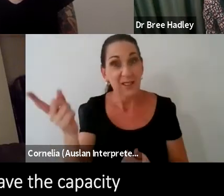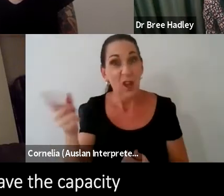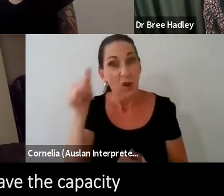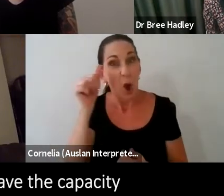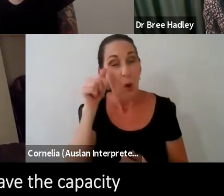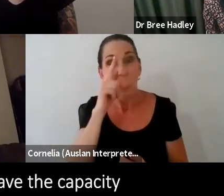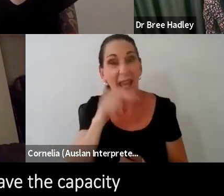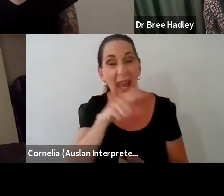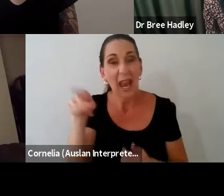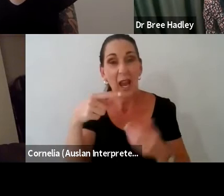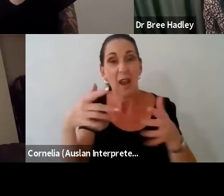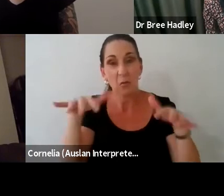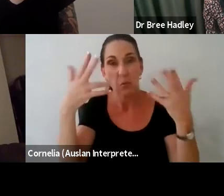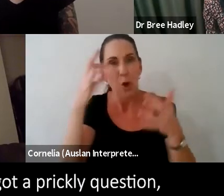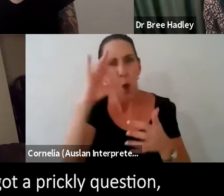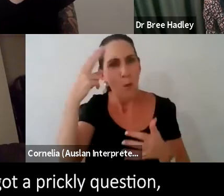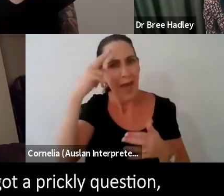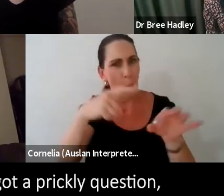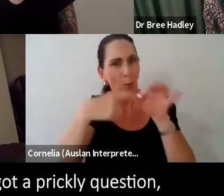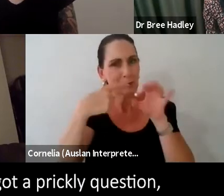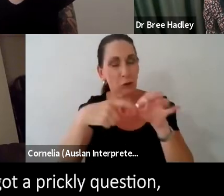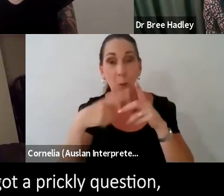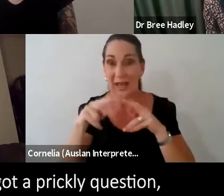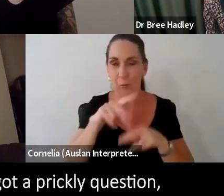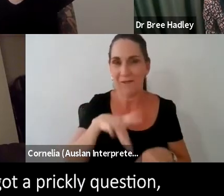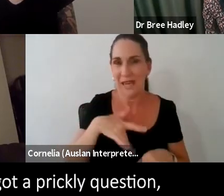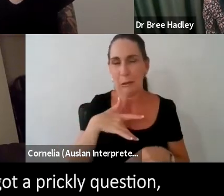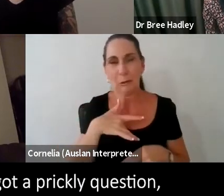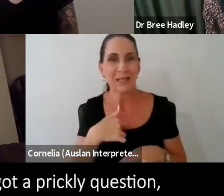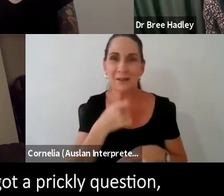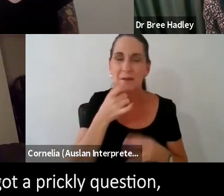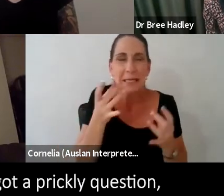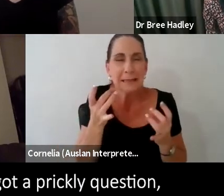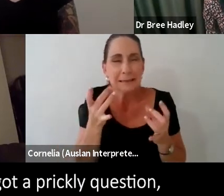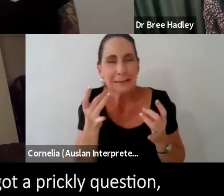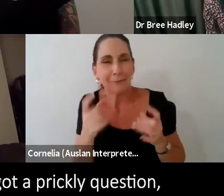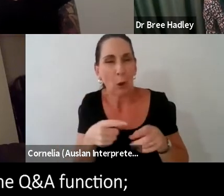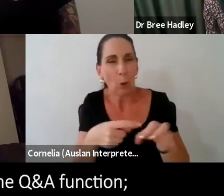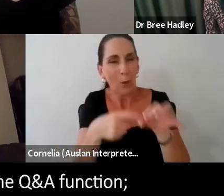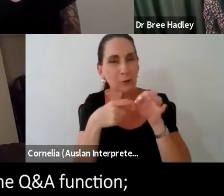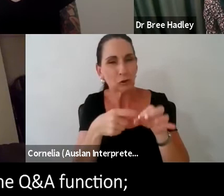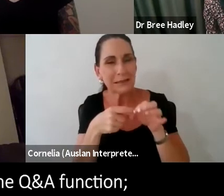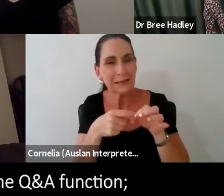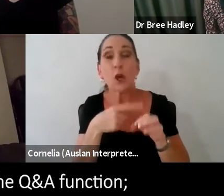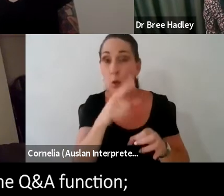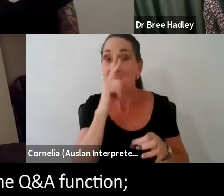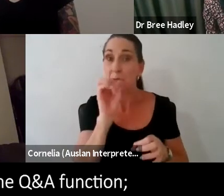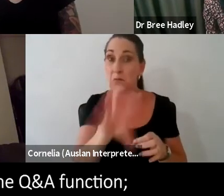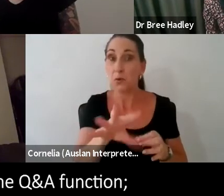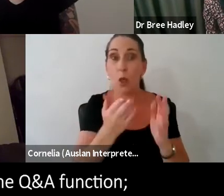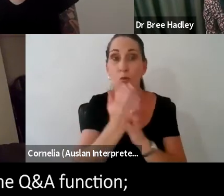send anonymous questions. So if you're feeling like you've got a prickly question, you can send an anonymous question through the Q&A